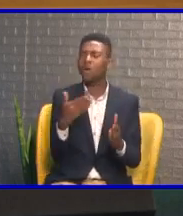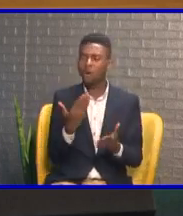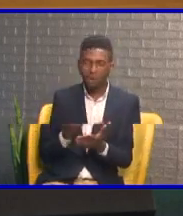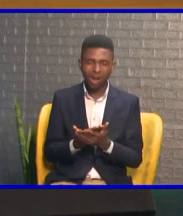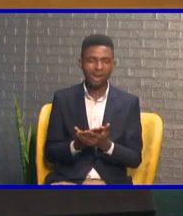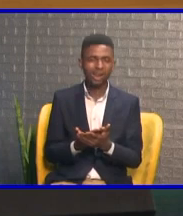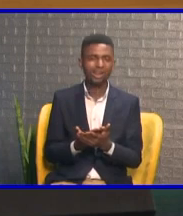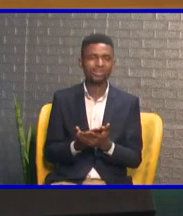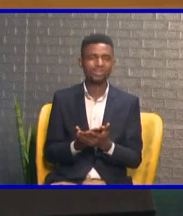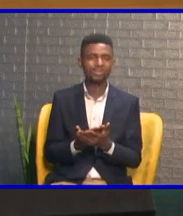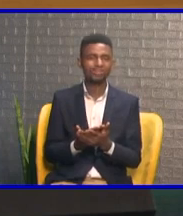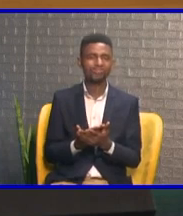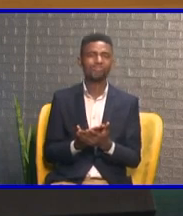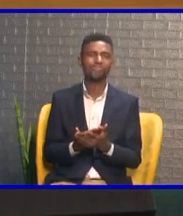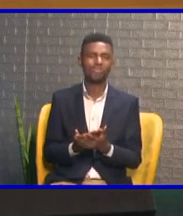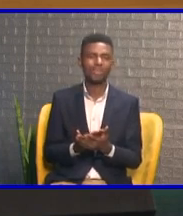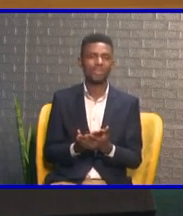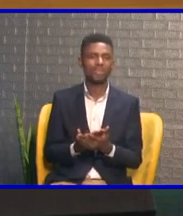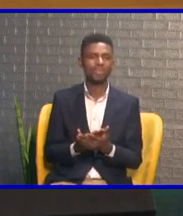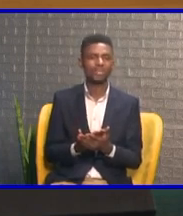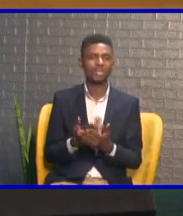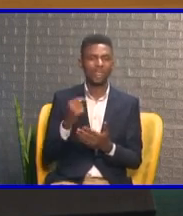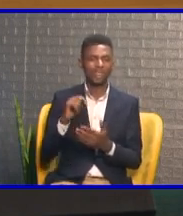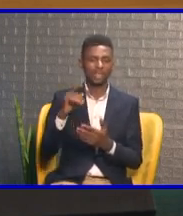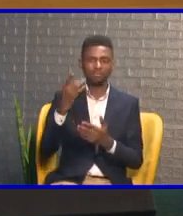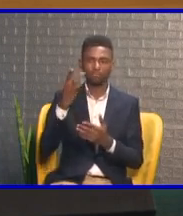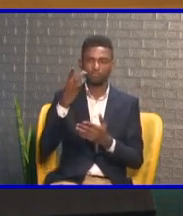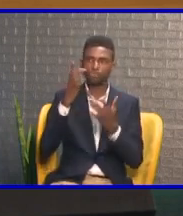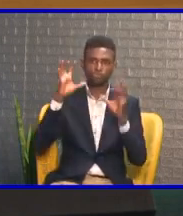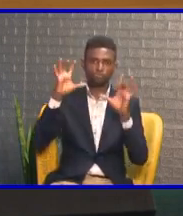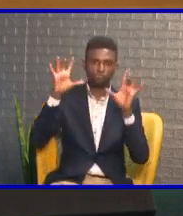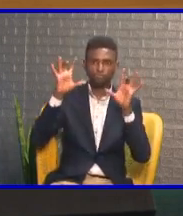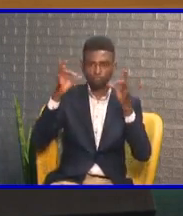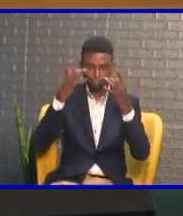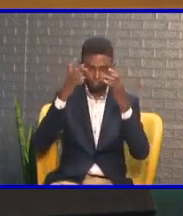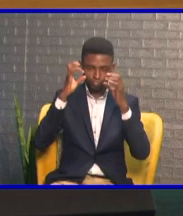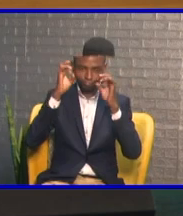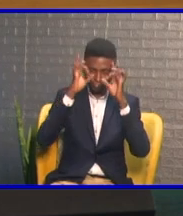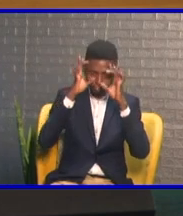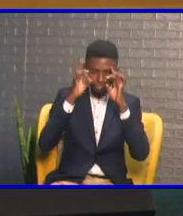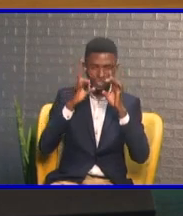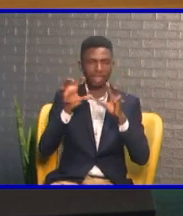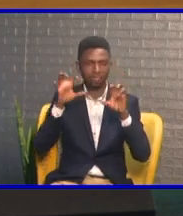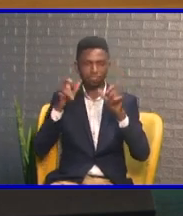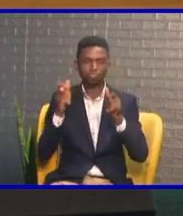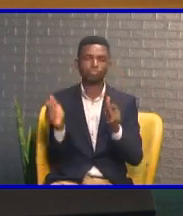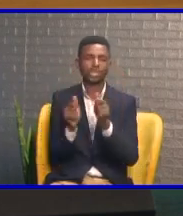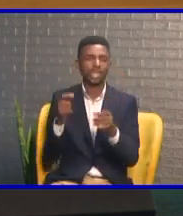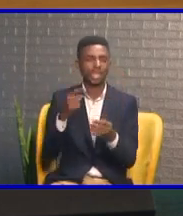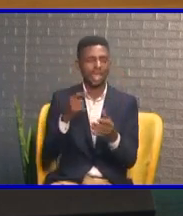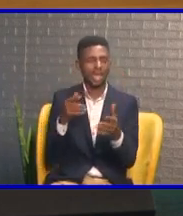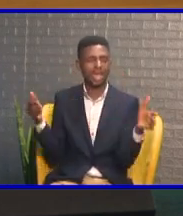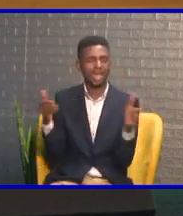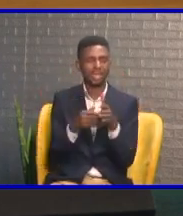you know, I was listening to the message, all these witches chasing you. Hallelujah. Imagine yourself,